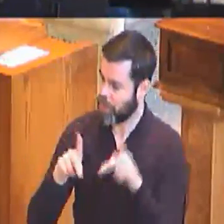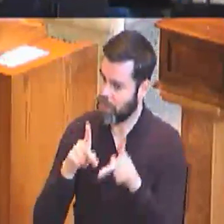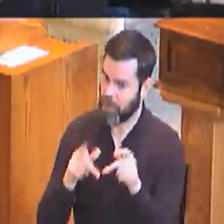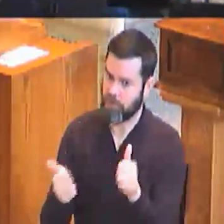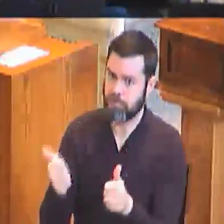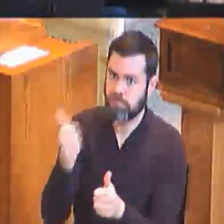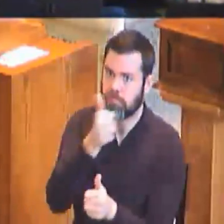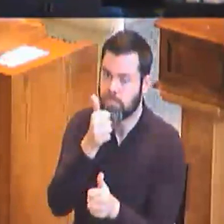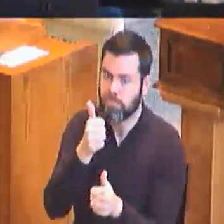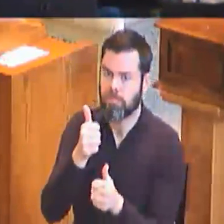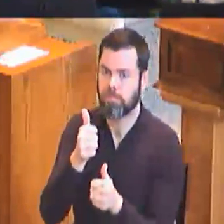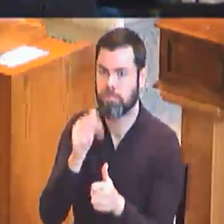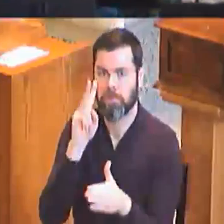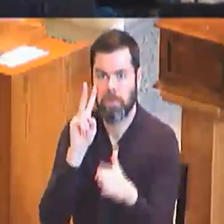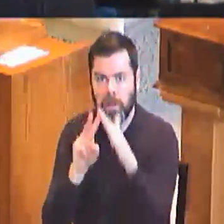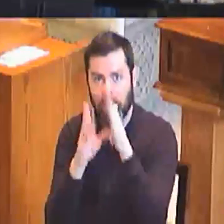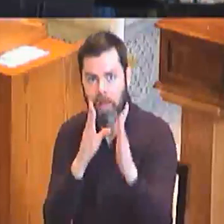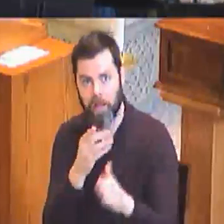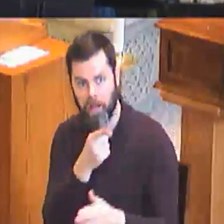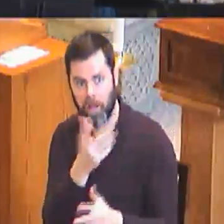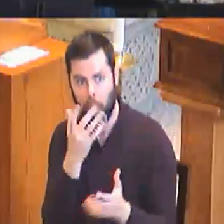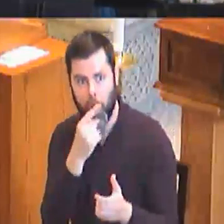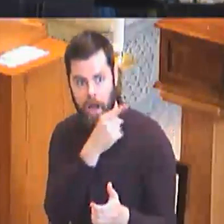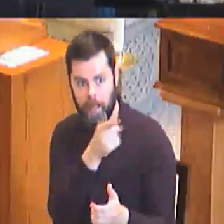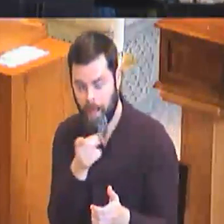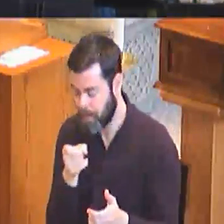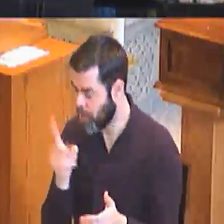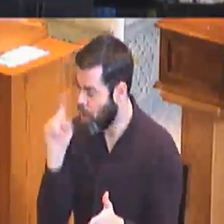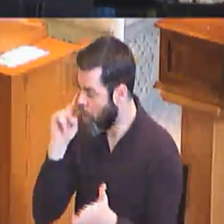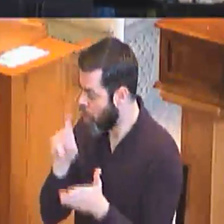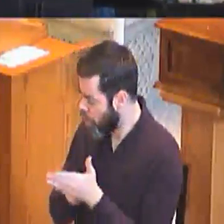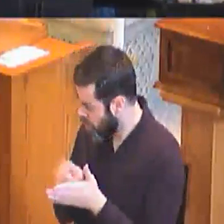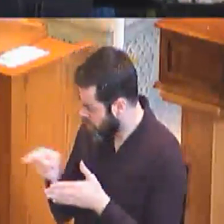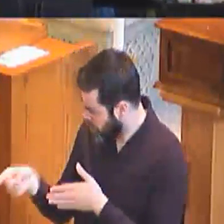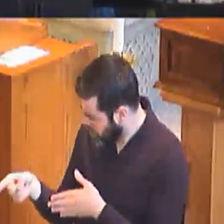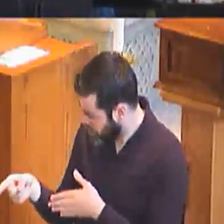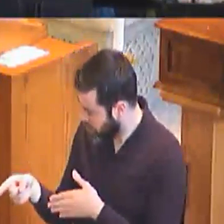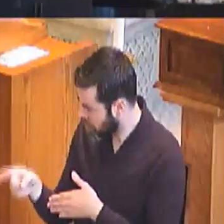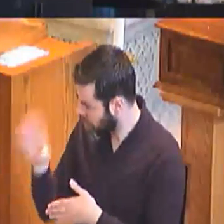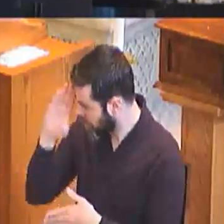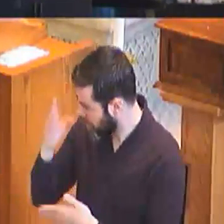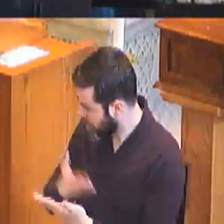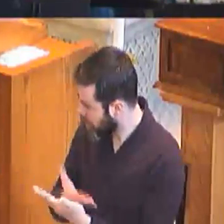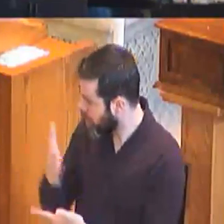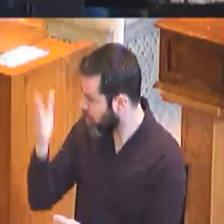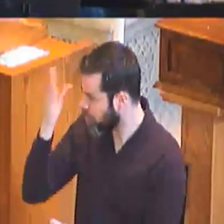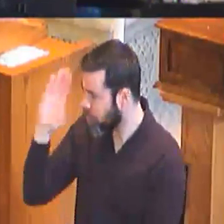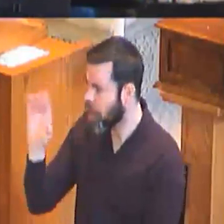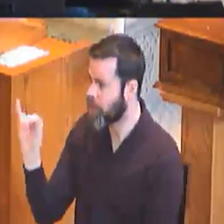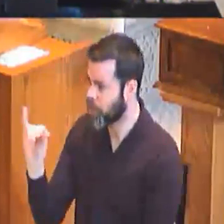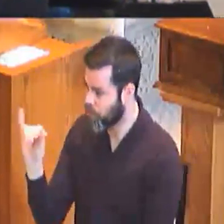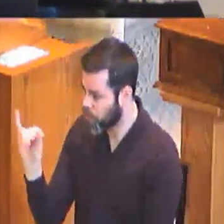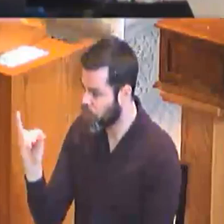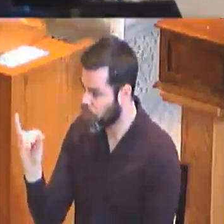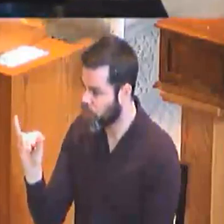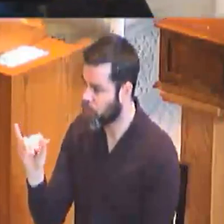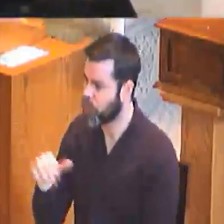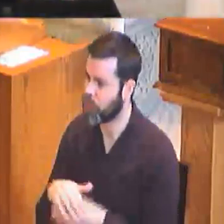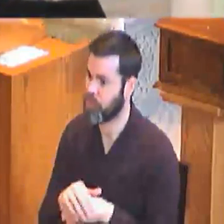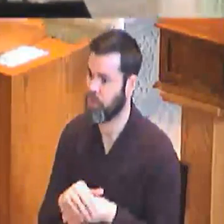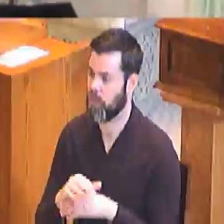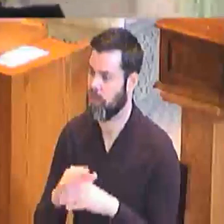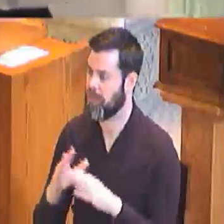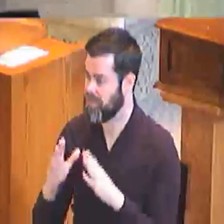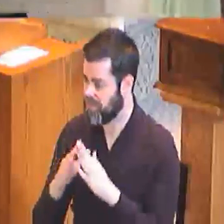scribes and the Pharisees, he wanted them to acknowledge that as well. So he went in